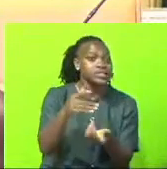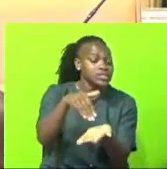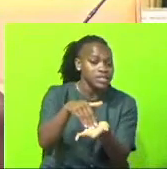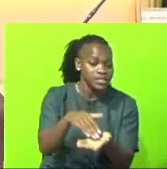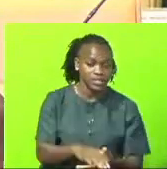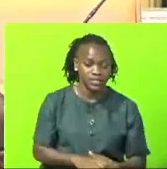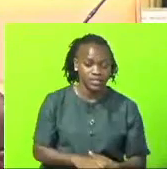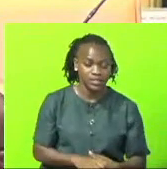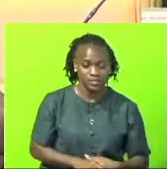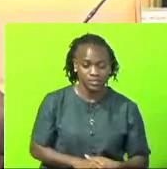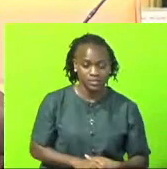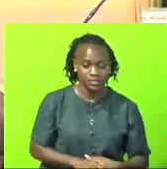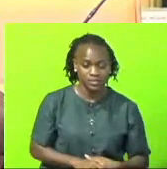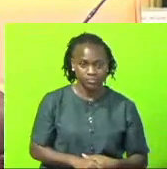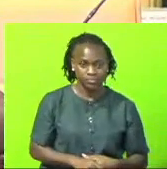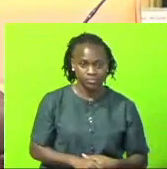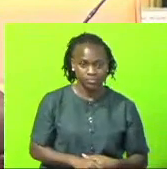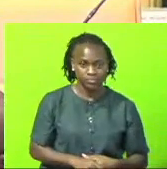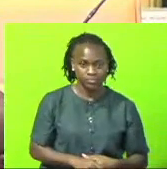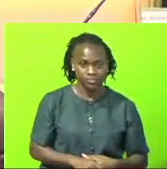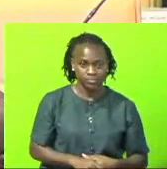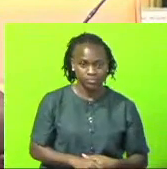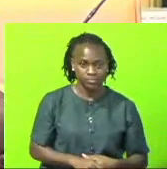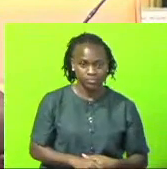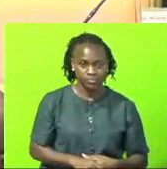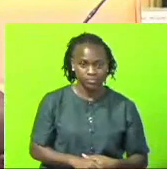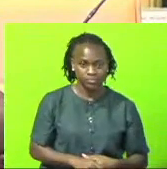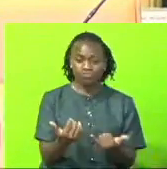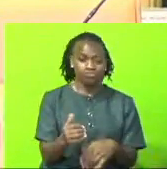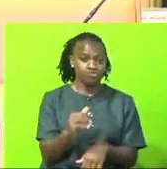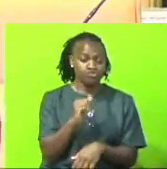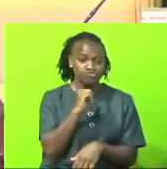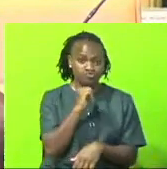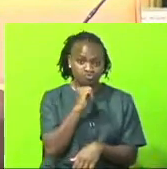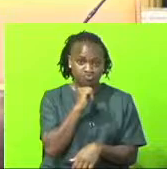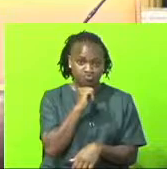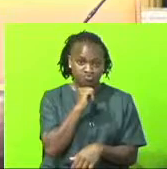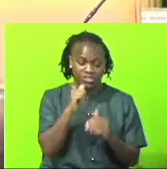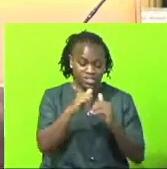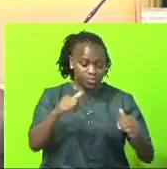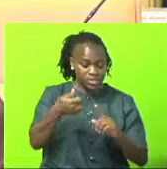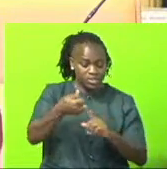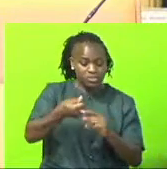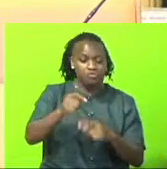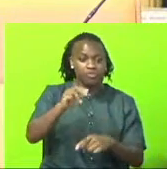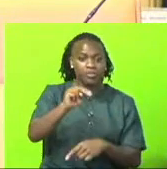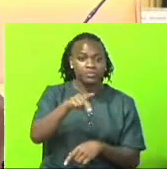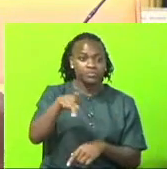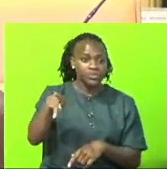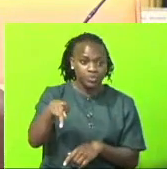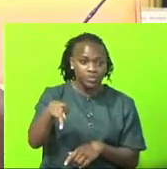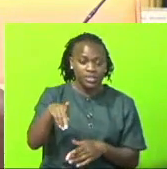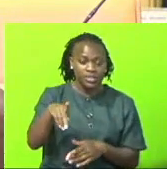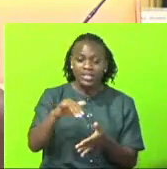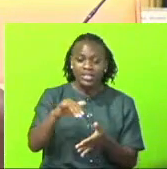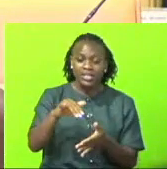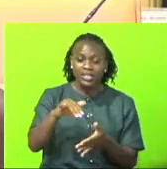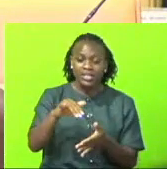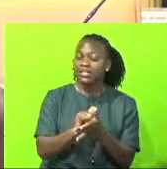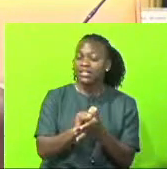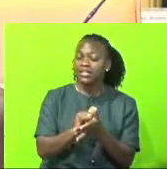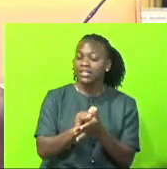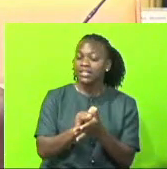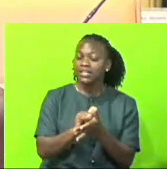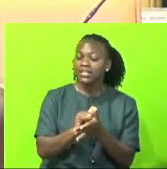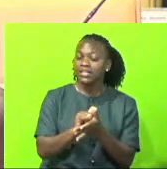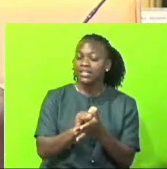forfeited his membership of the party on which ticket he was elected to Parliament, the operative language of the Constitution is